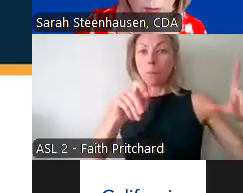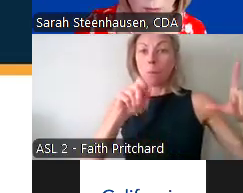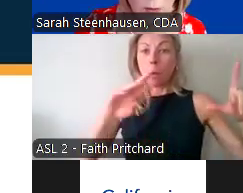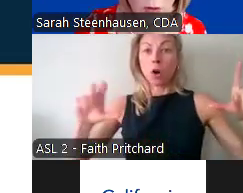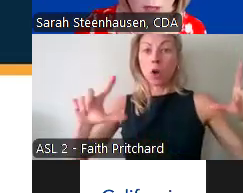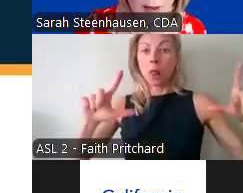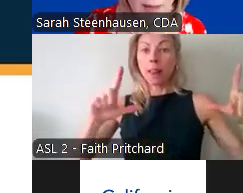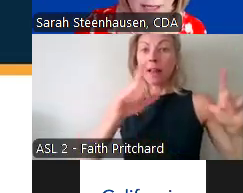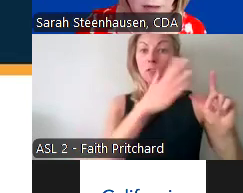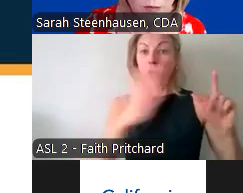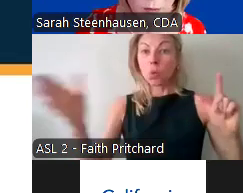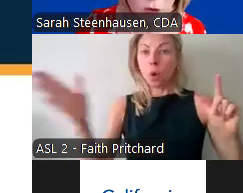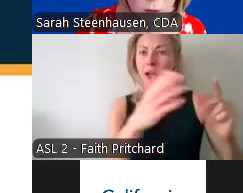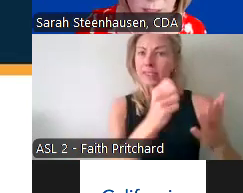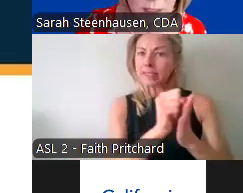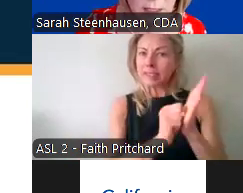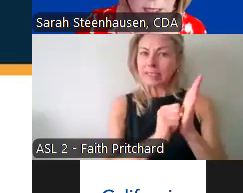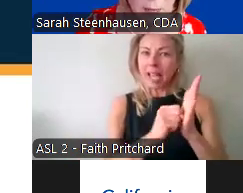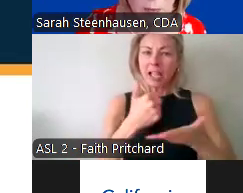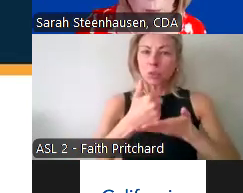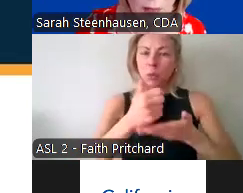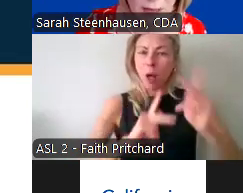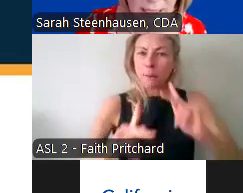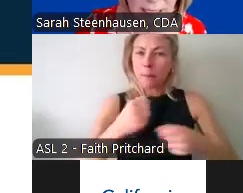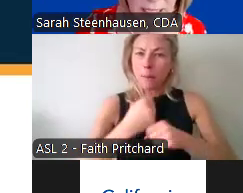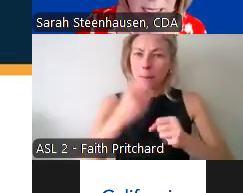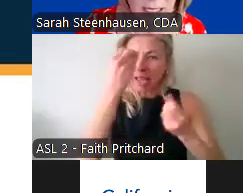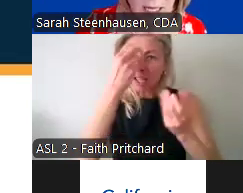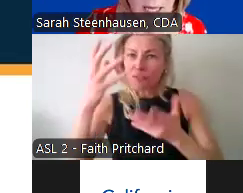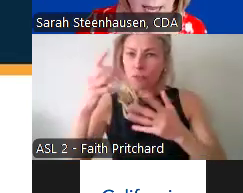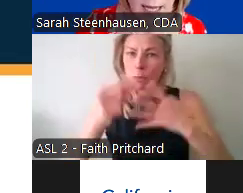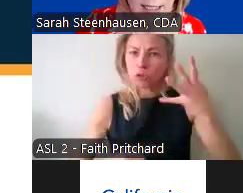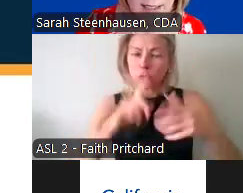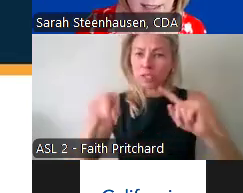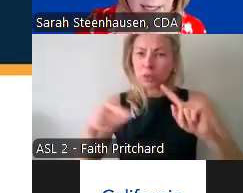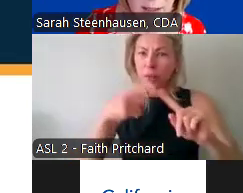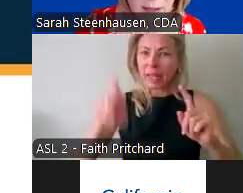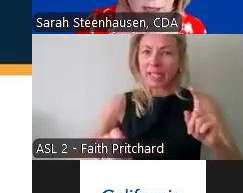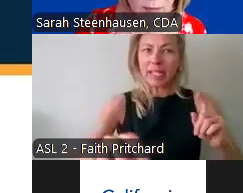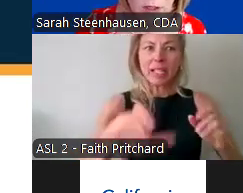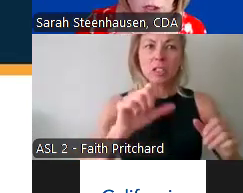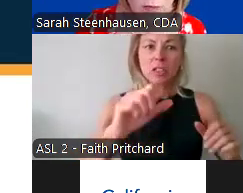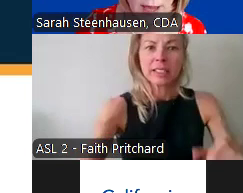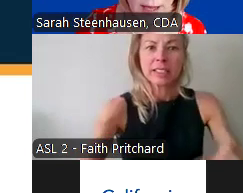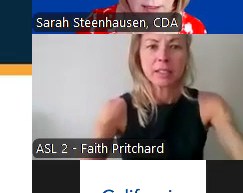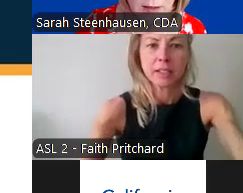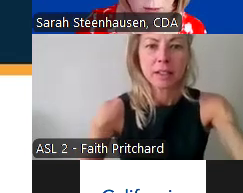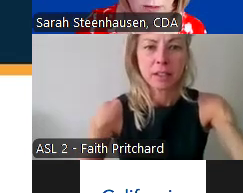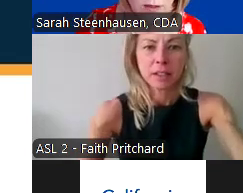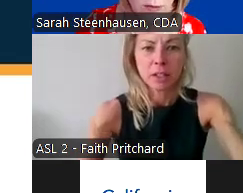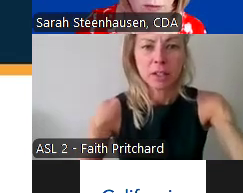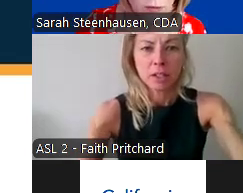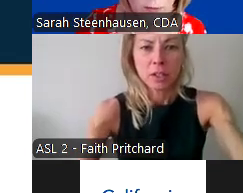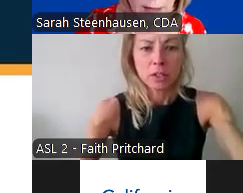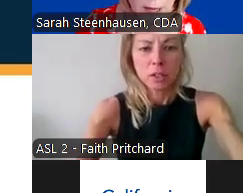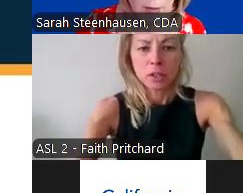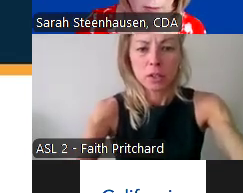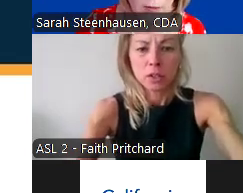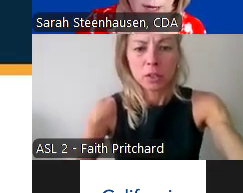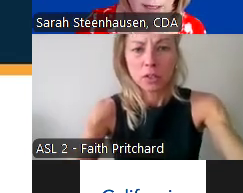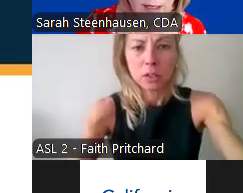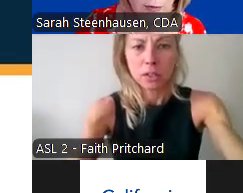basis to help people make informed choices when they need it. And second, the issue of access. So even if we